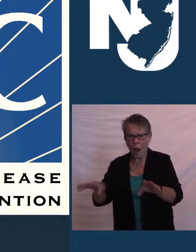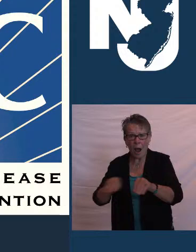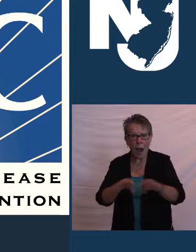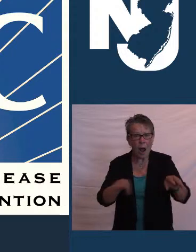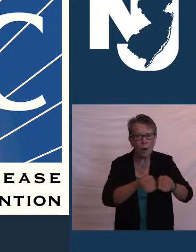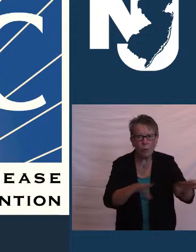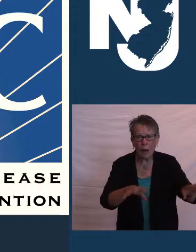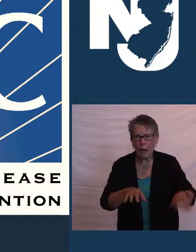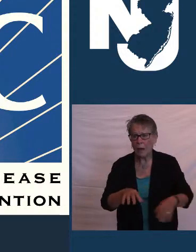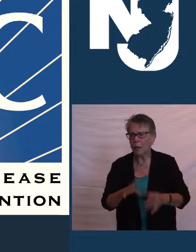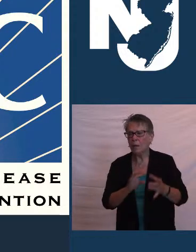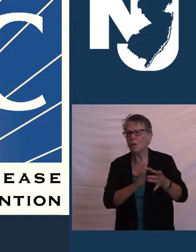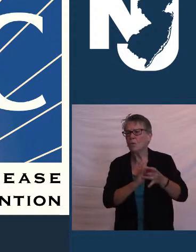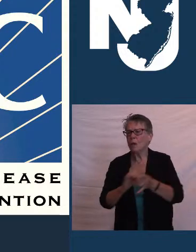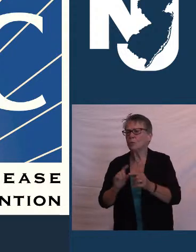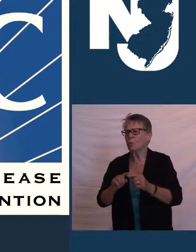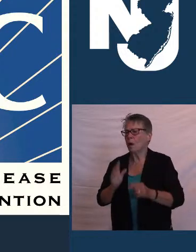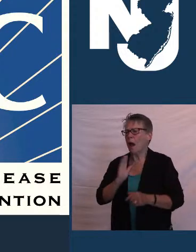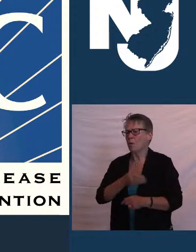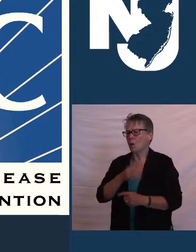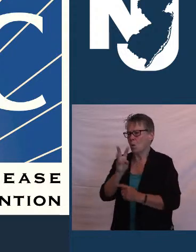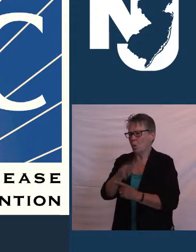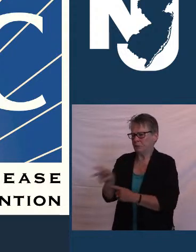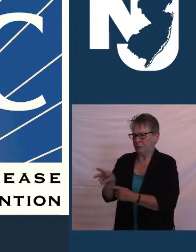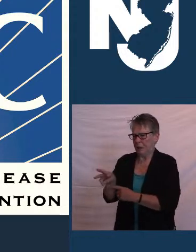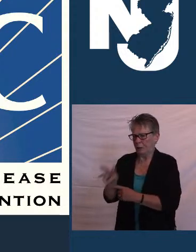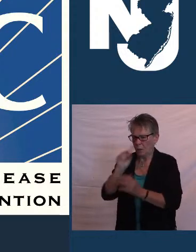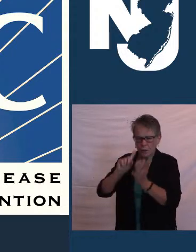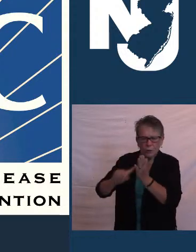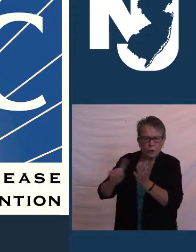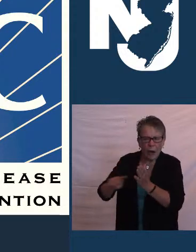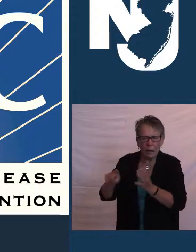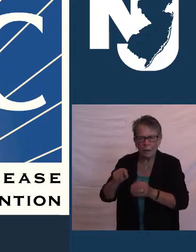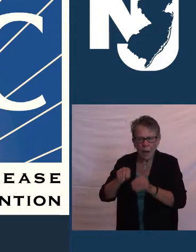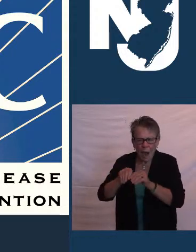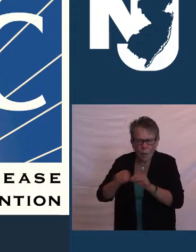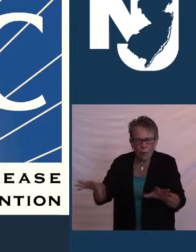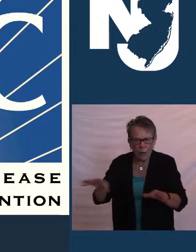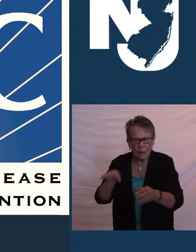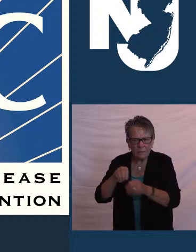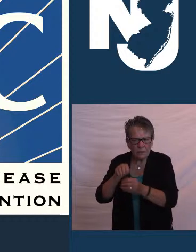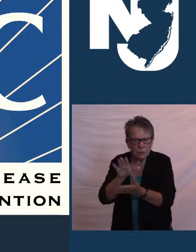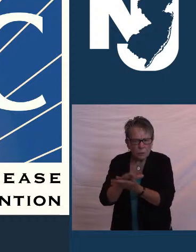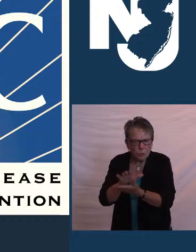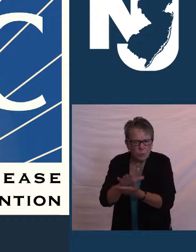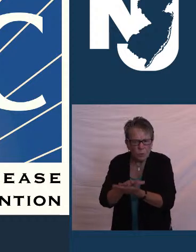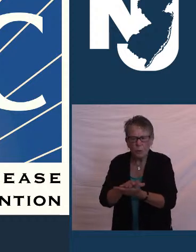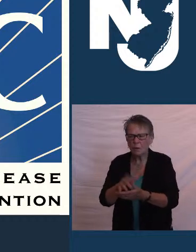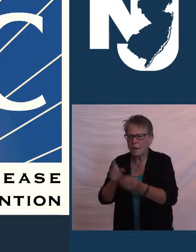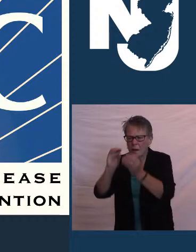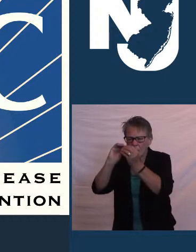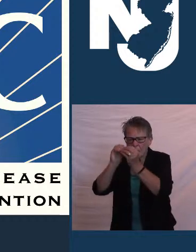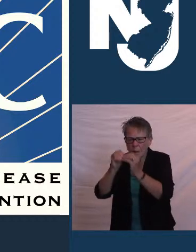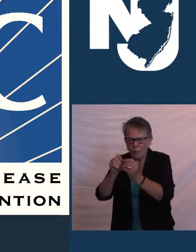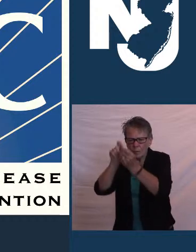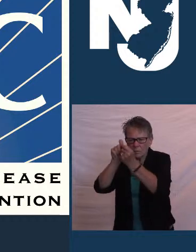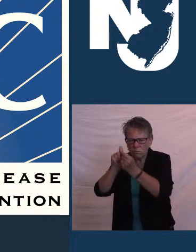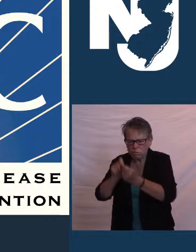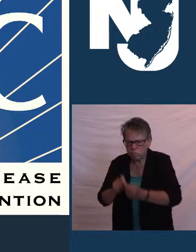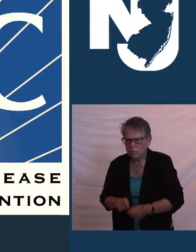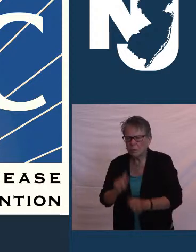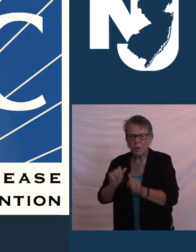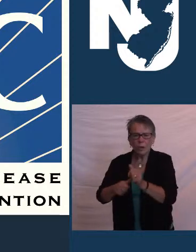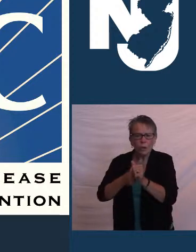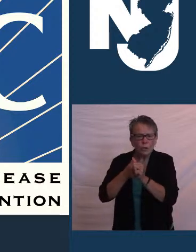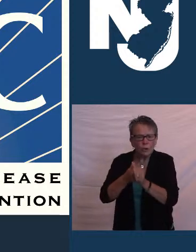dashboard. And Tina or Judy will correct me if I don't get this exactly right. These data track the number of outbreaks and cases which have been